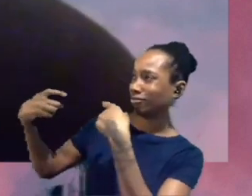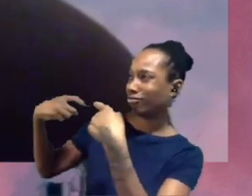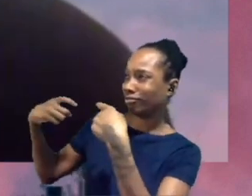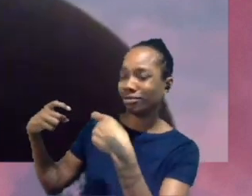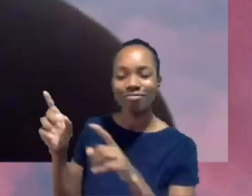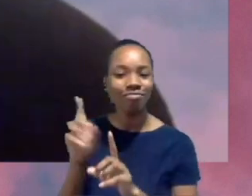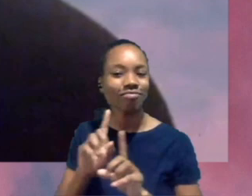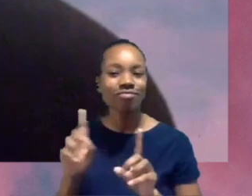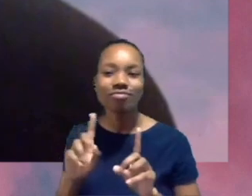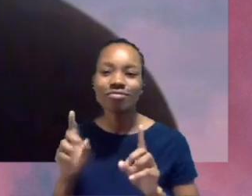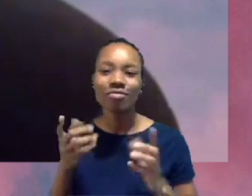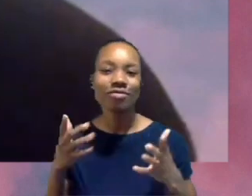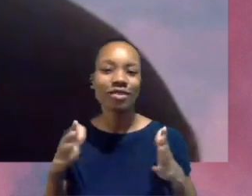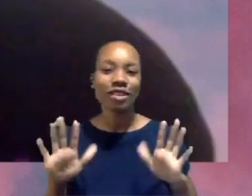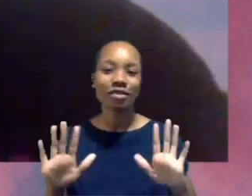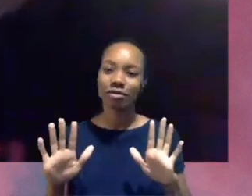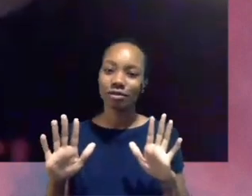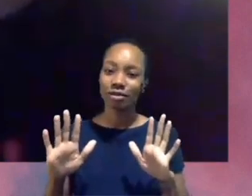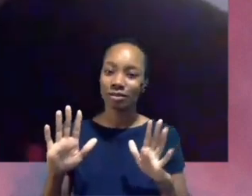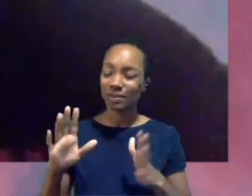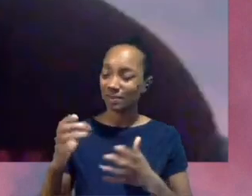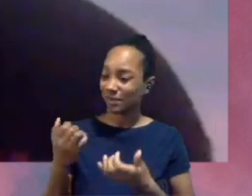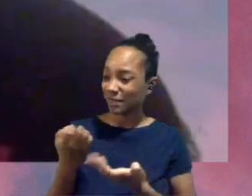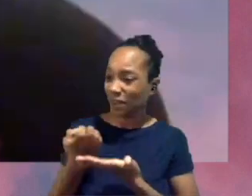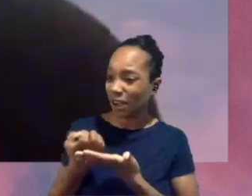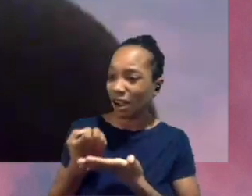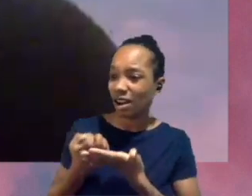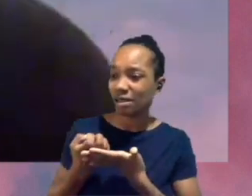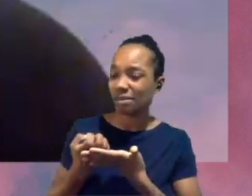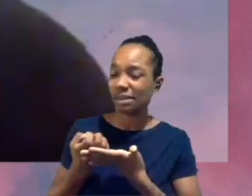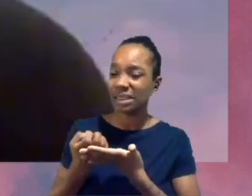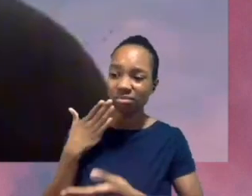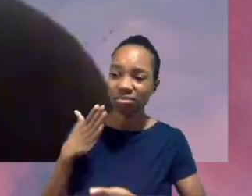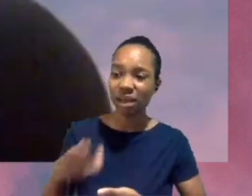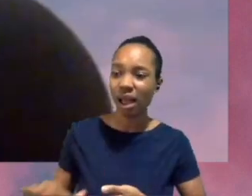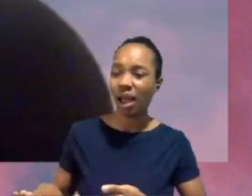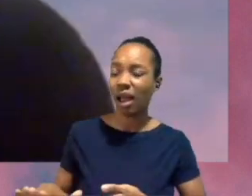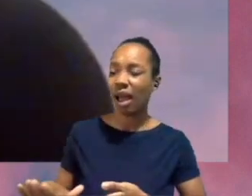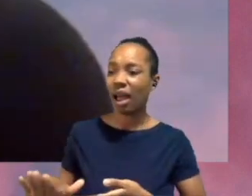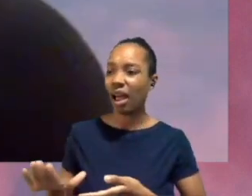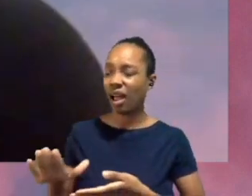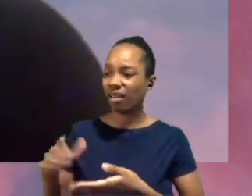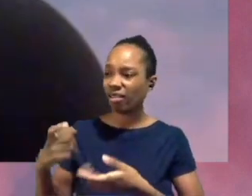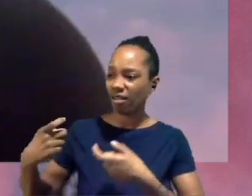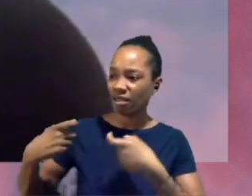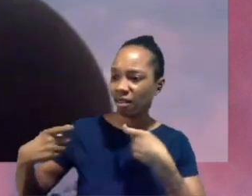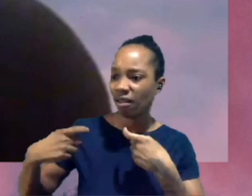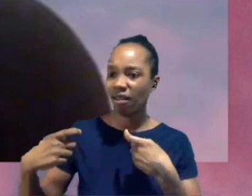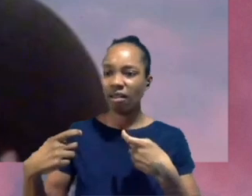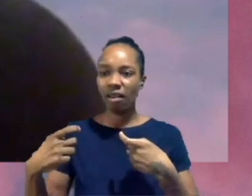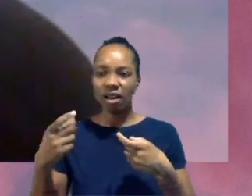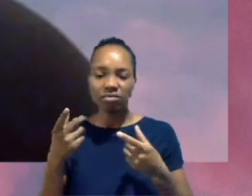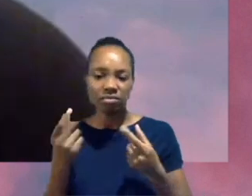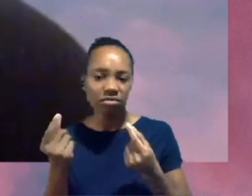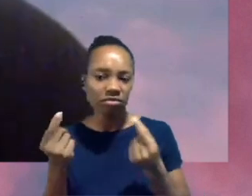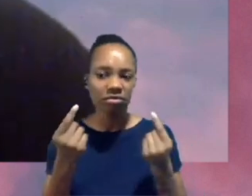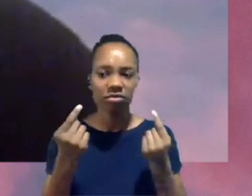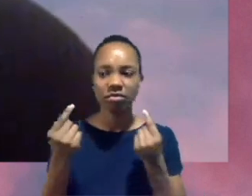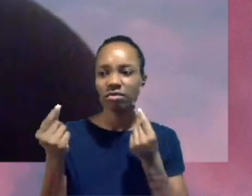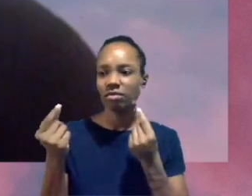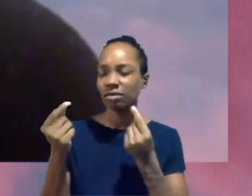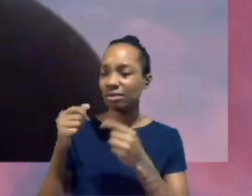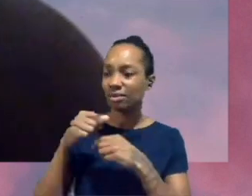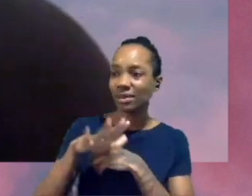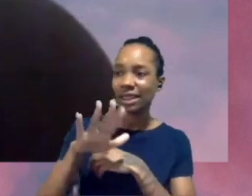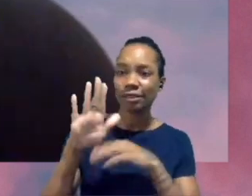Martial law and an economy so bad we sent our children, our parents, our grandparents to work in other countries in